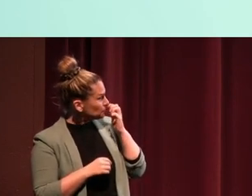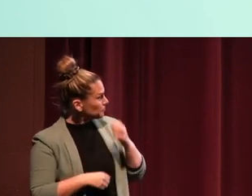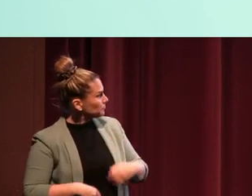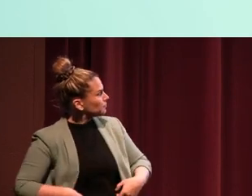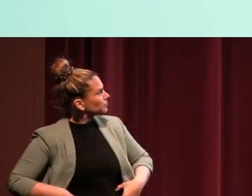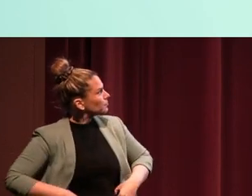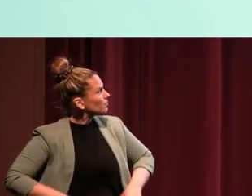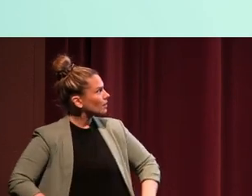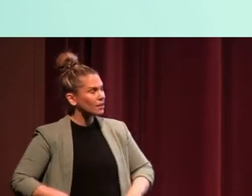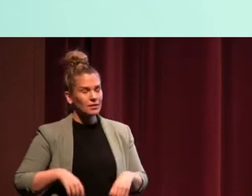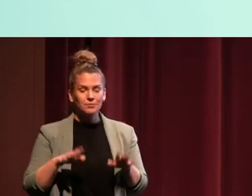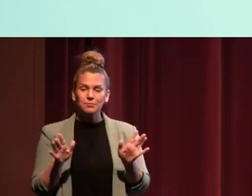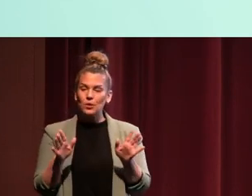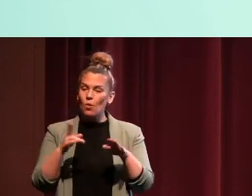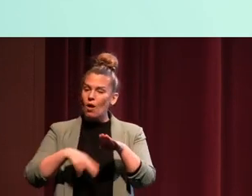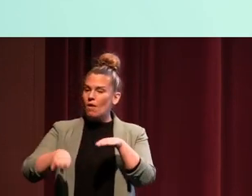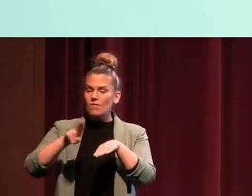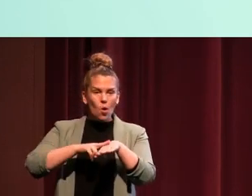Of course,